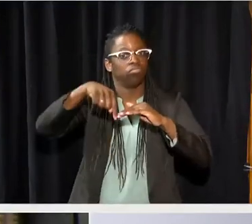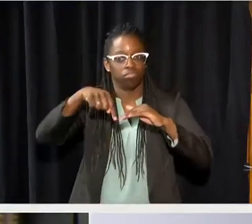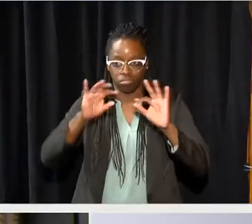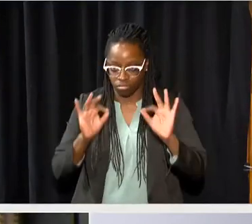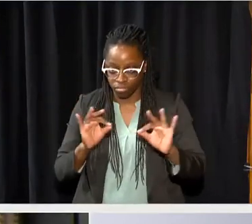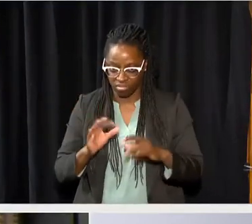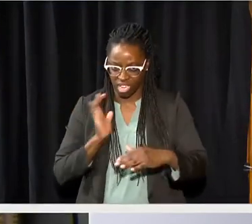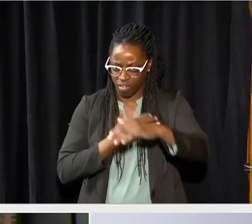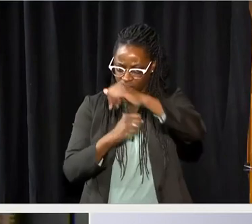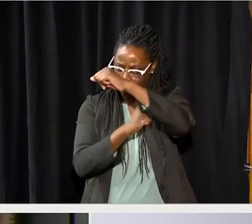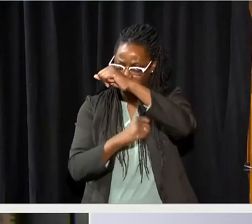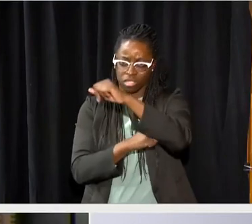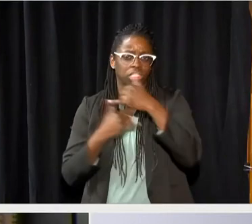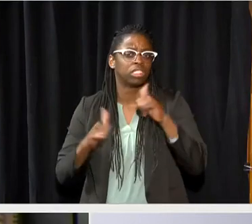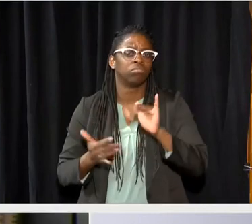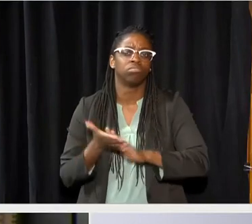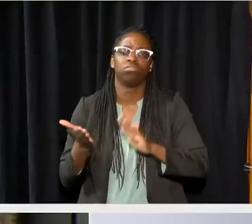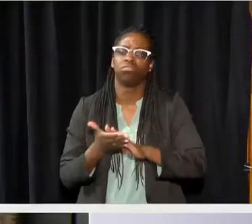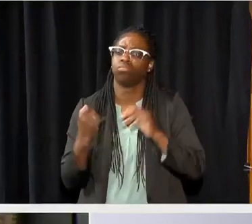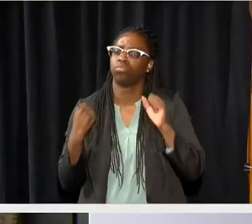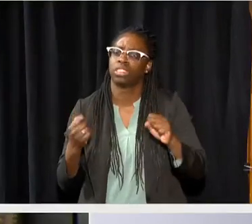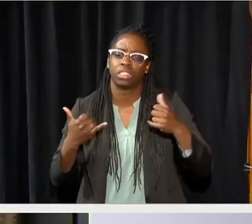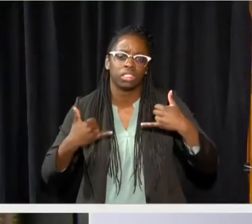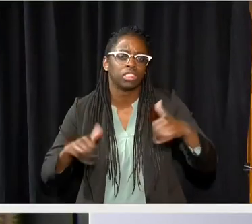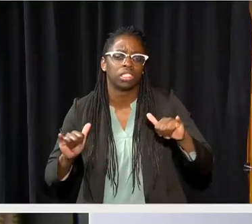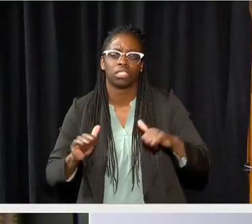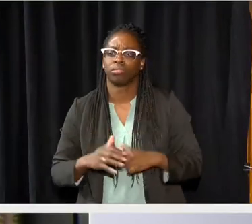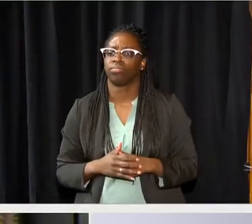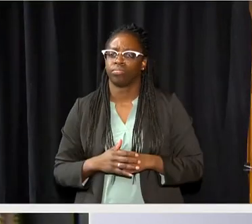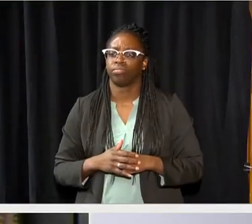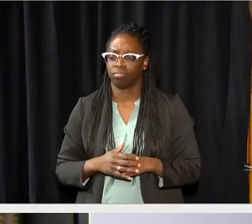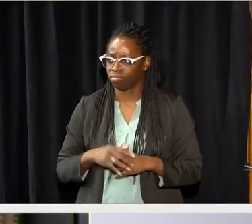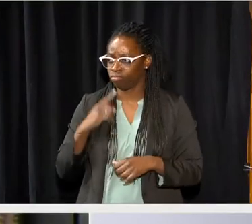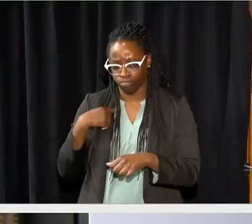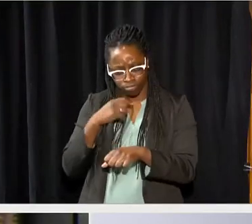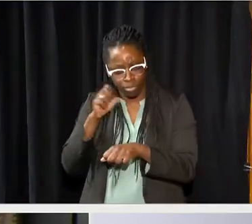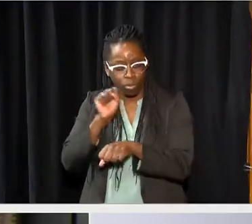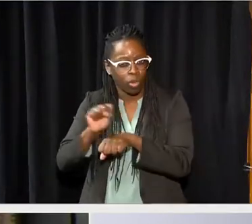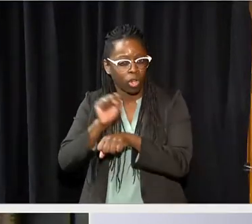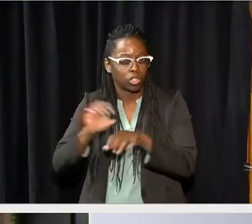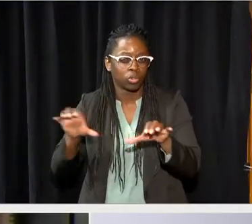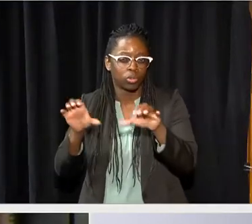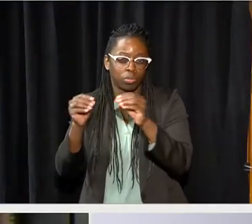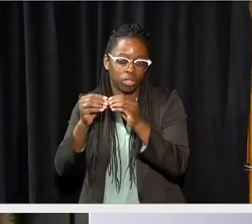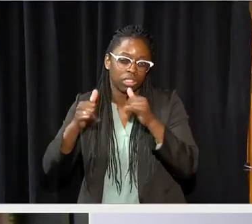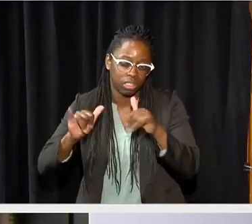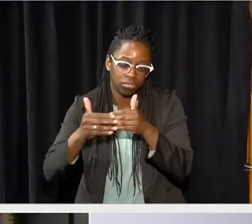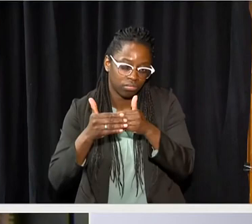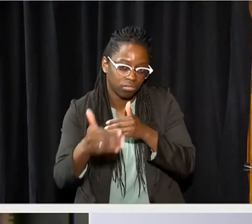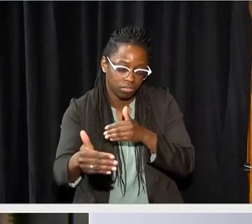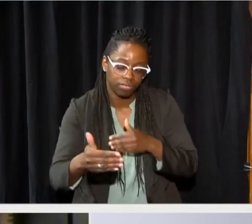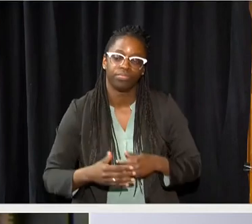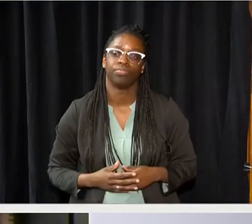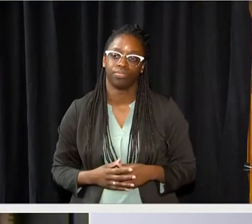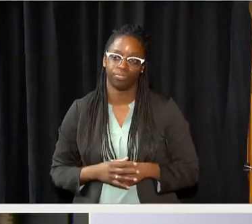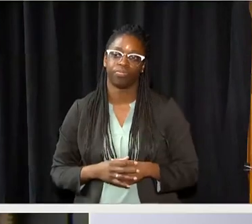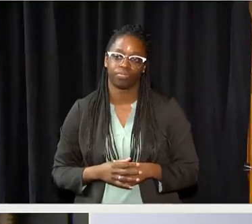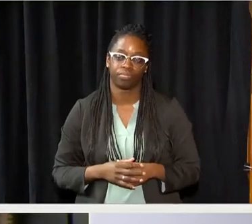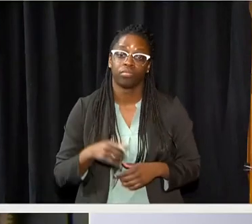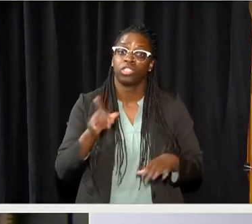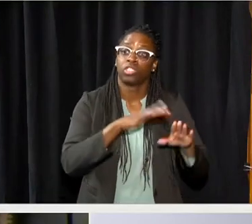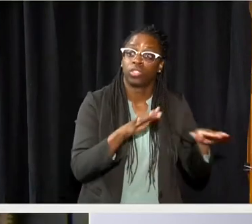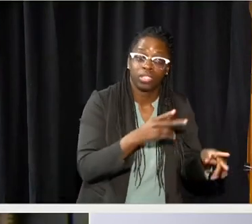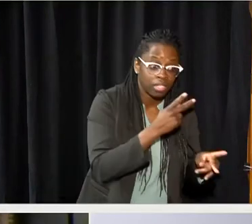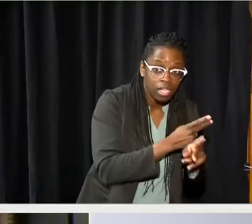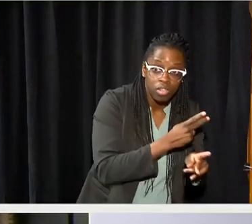our progress, and we will take new steps to lower the cost of housing and childcare, to